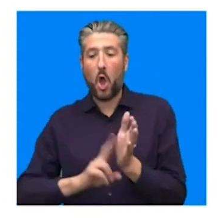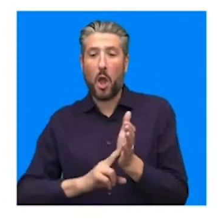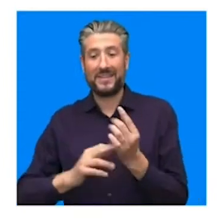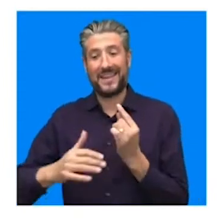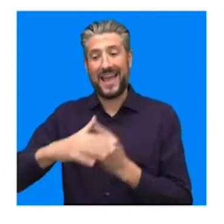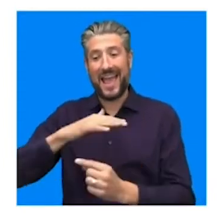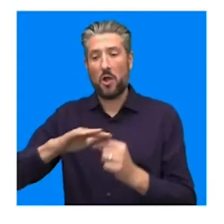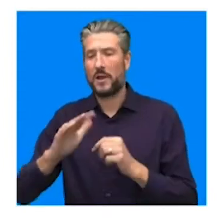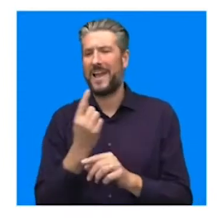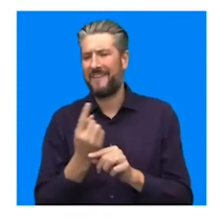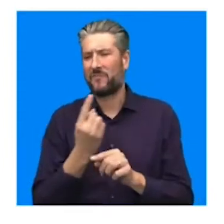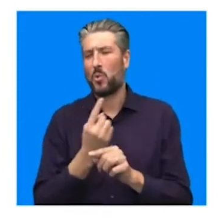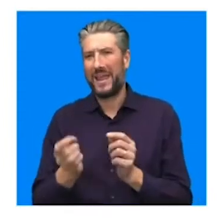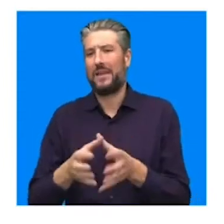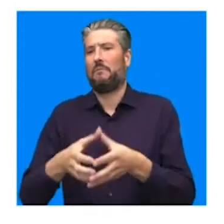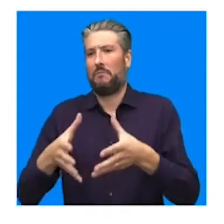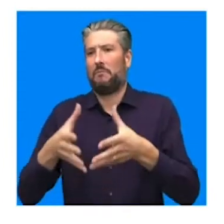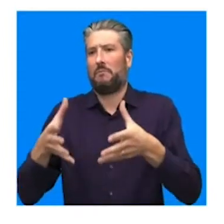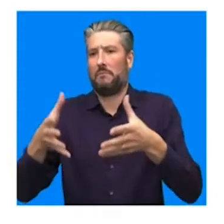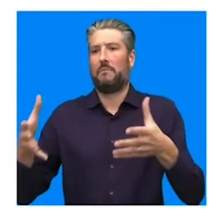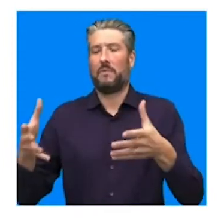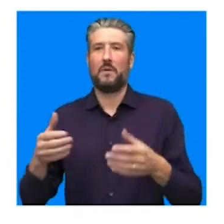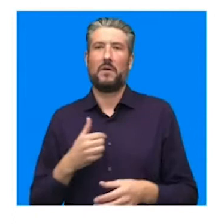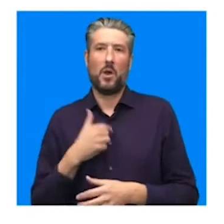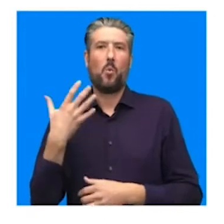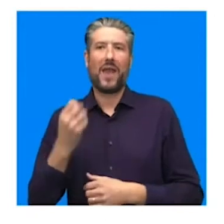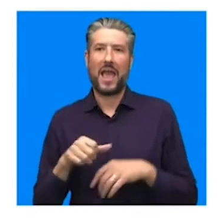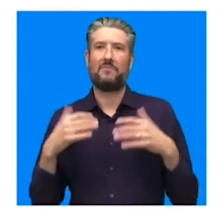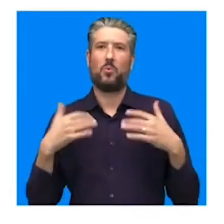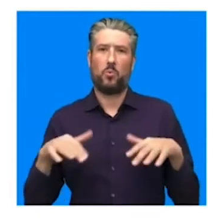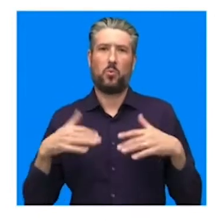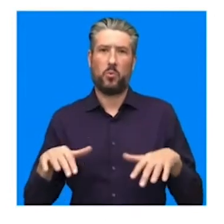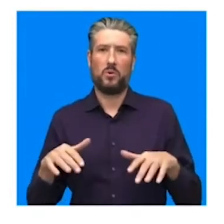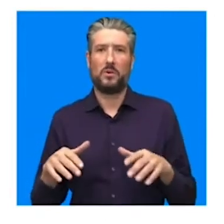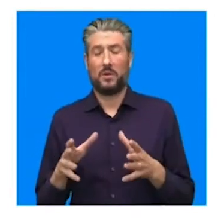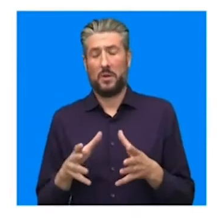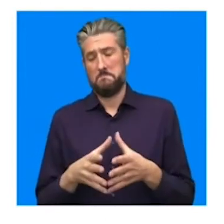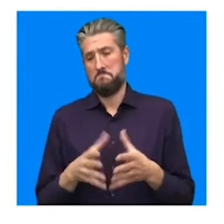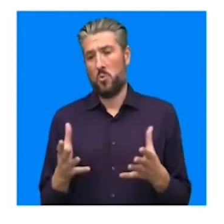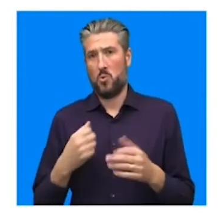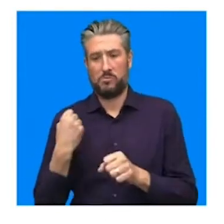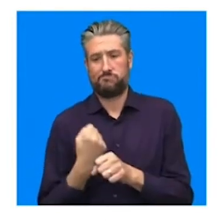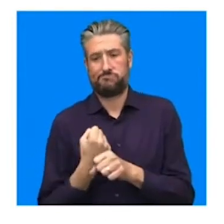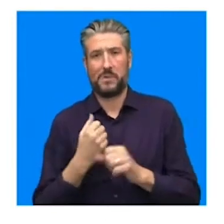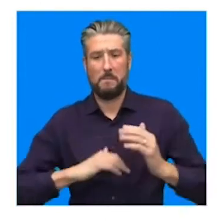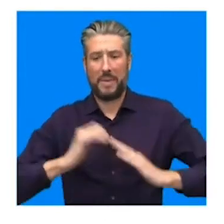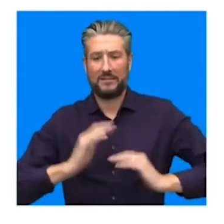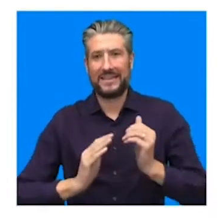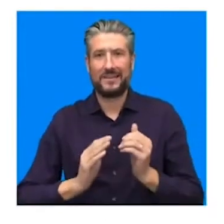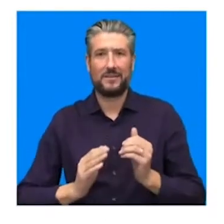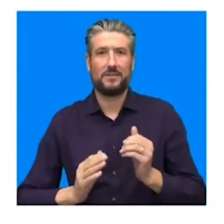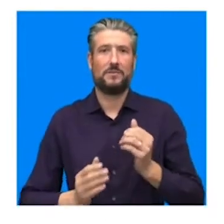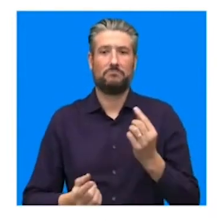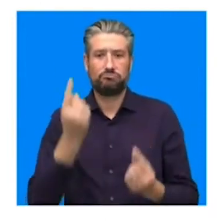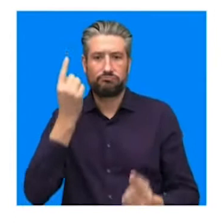have a tremendous amount of building, a tremendous amount of